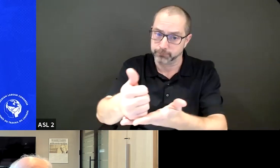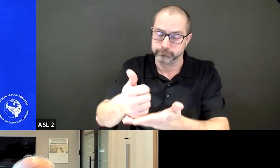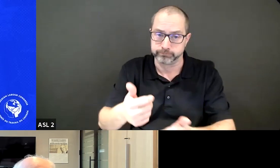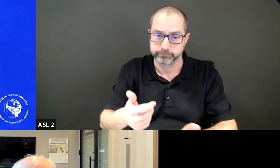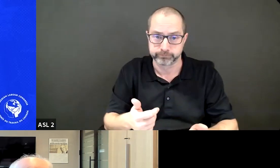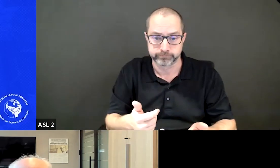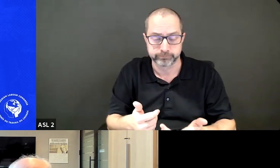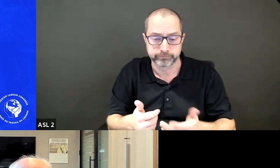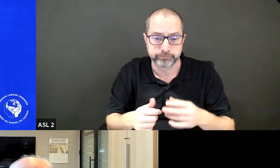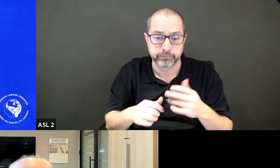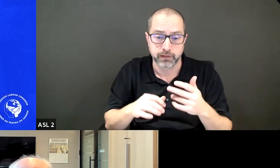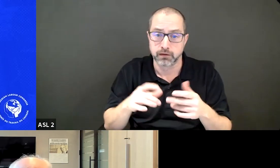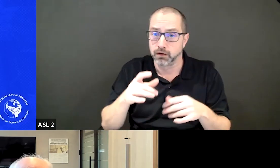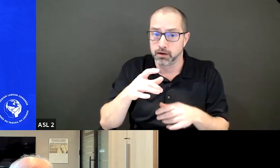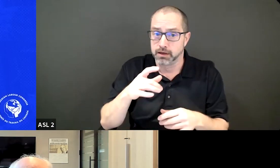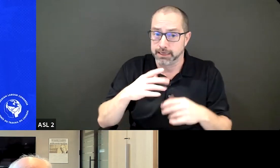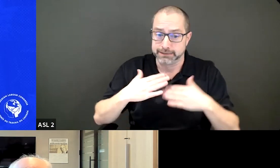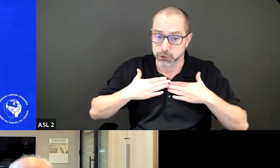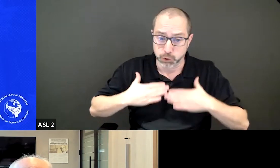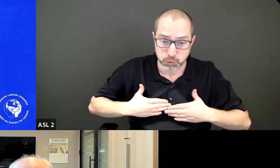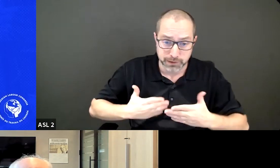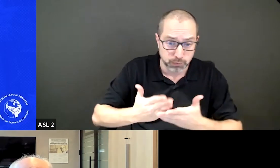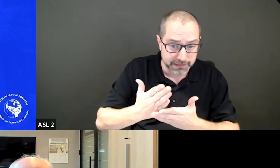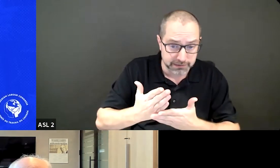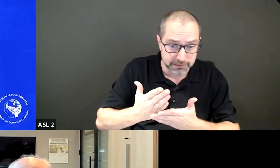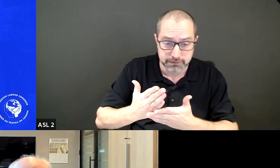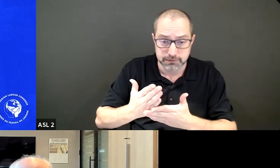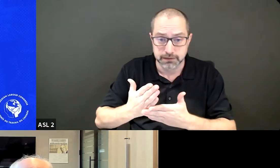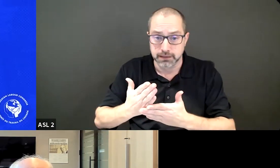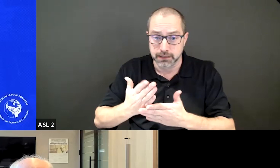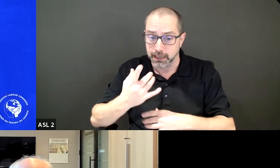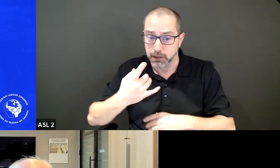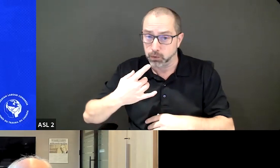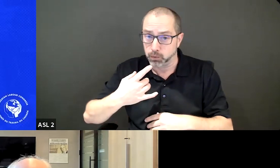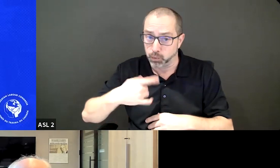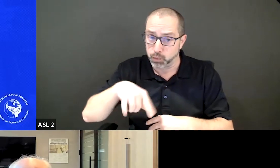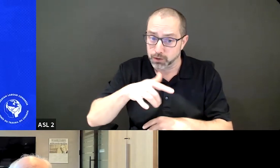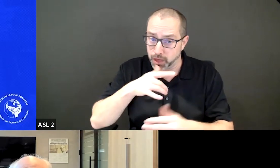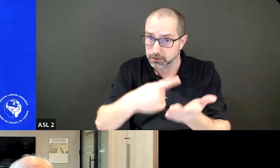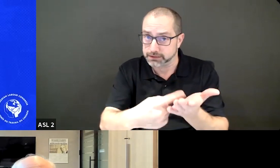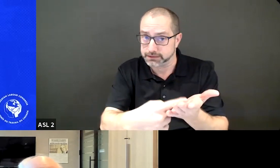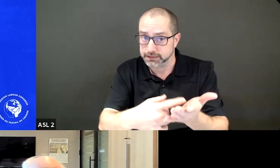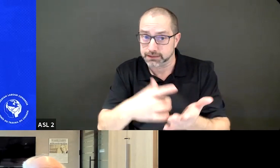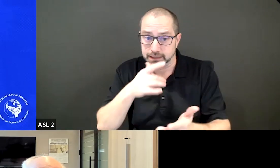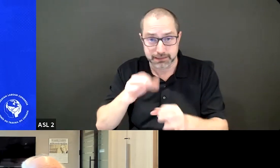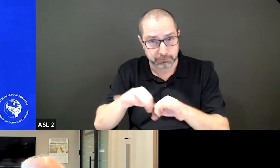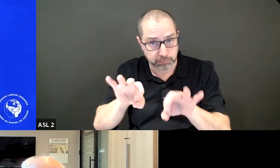And it is both a matter of human rights, and I'm sure that B will deal with that it's critical in a free and